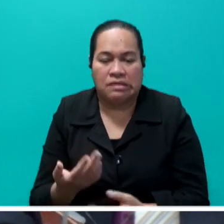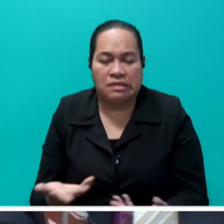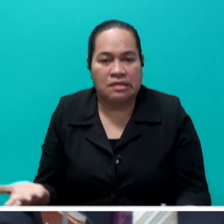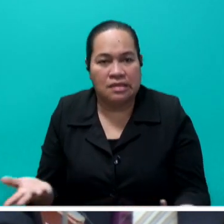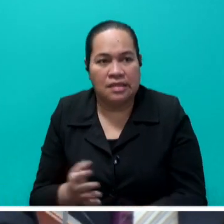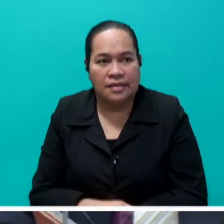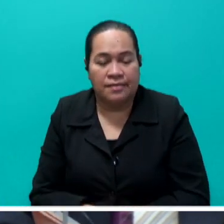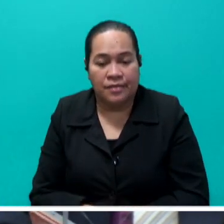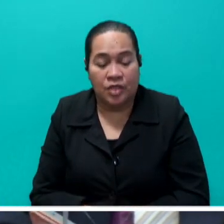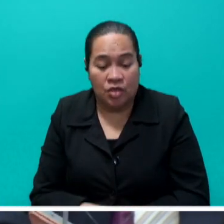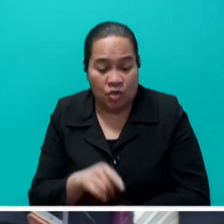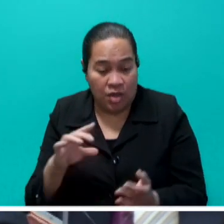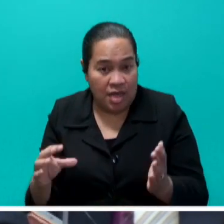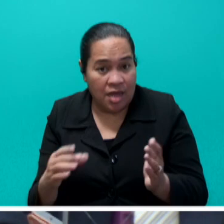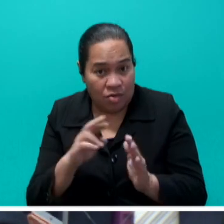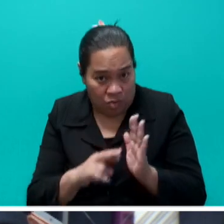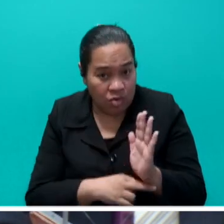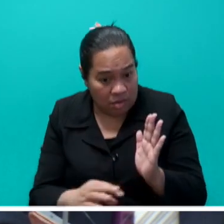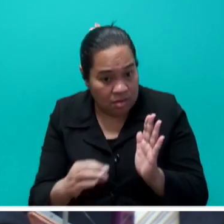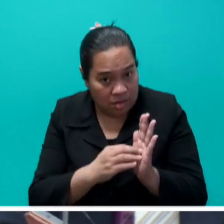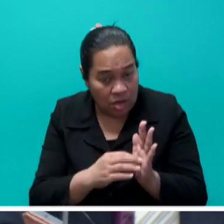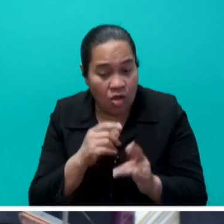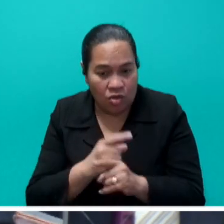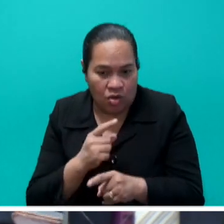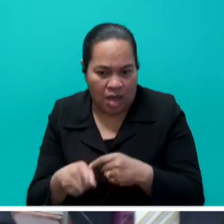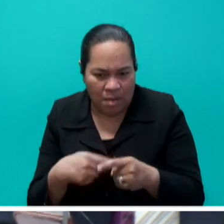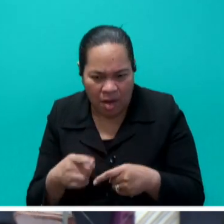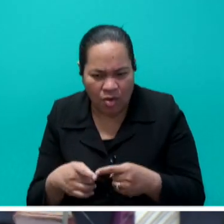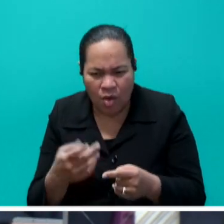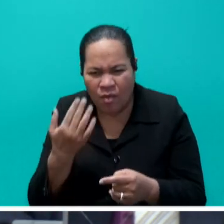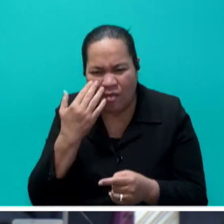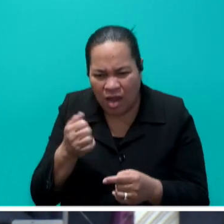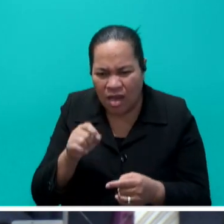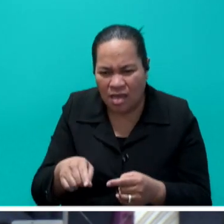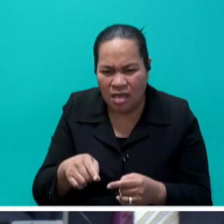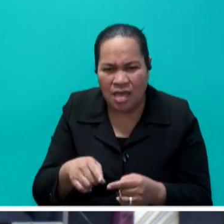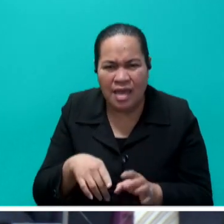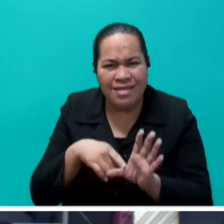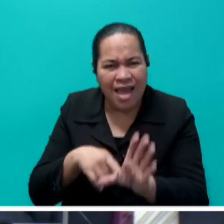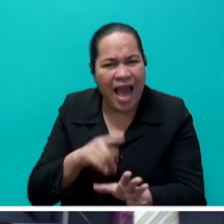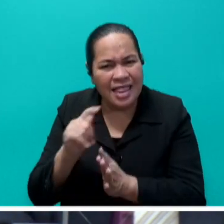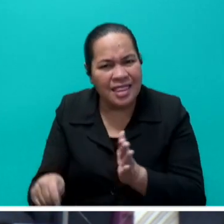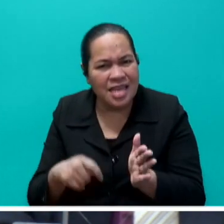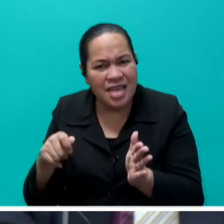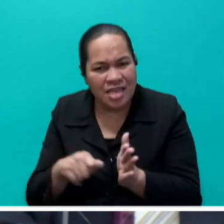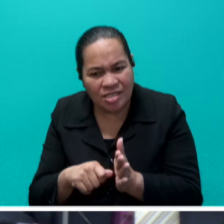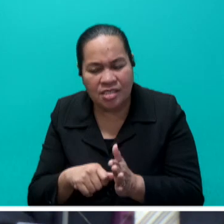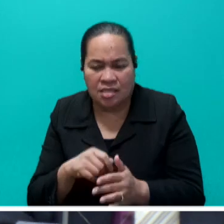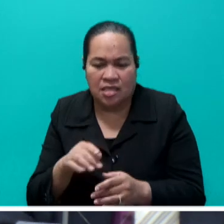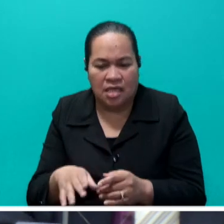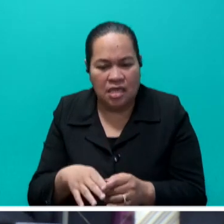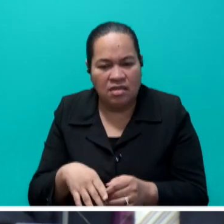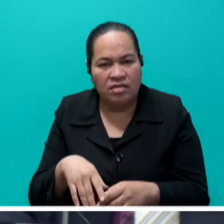individuals, including teenagers, are found loitering near premises or in public places